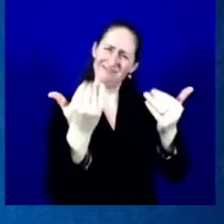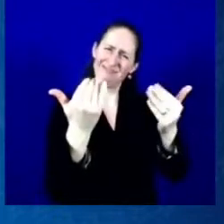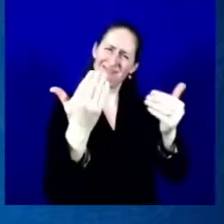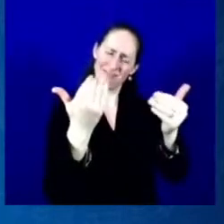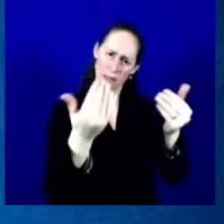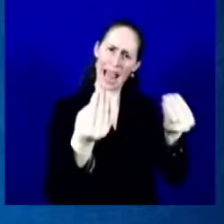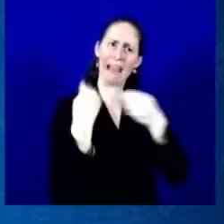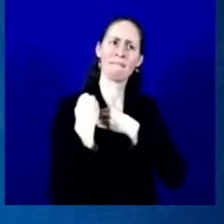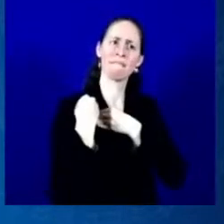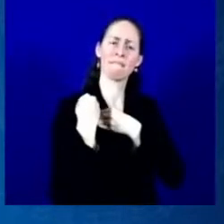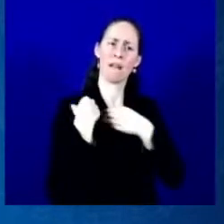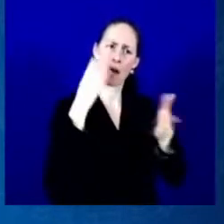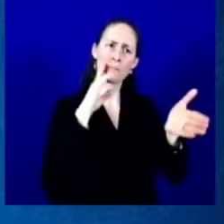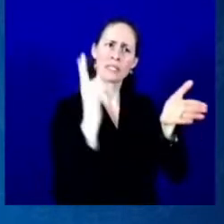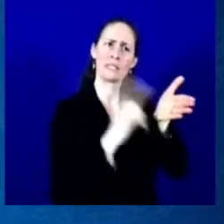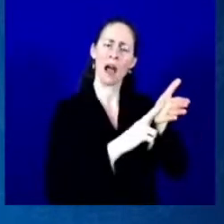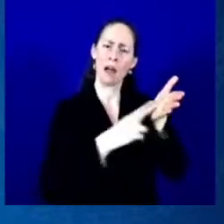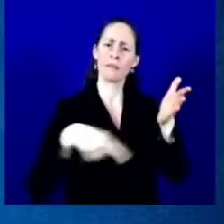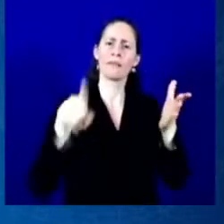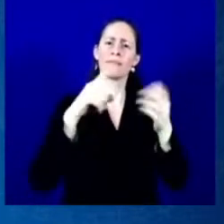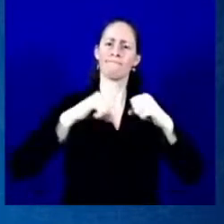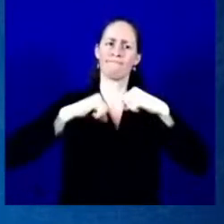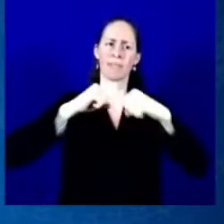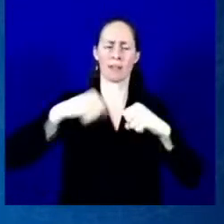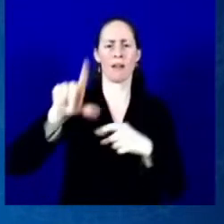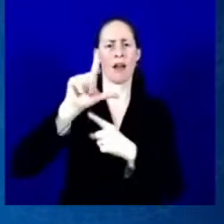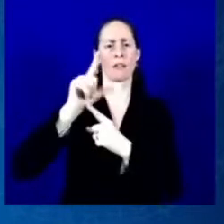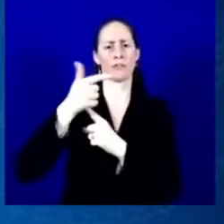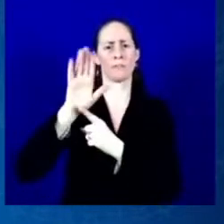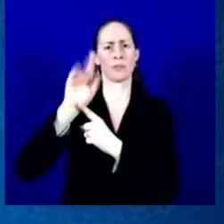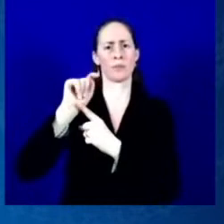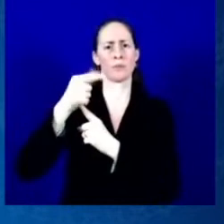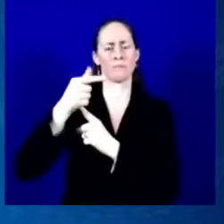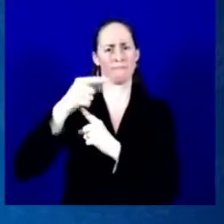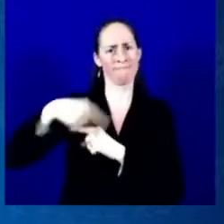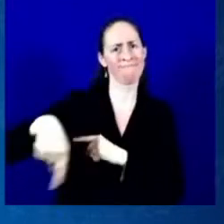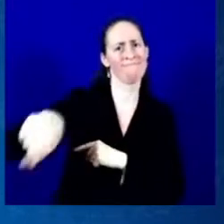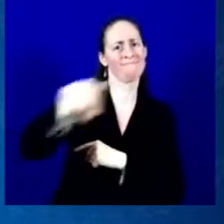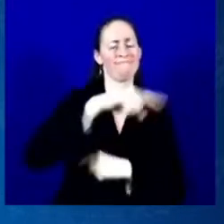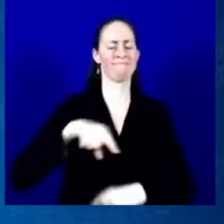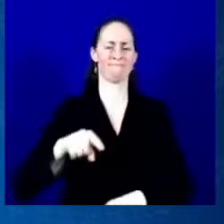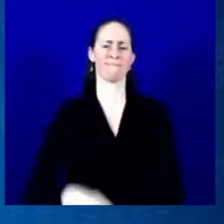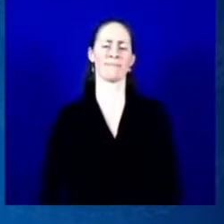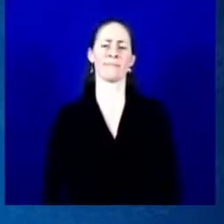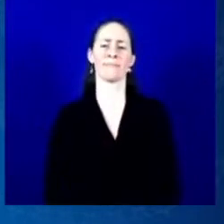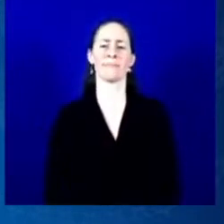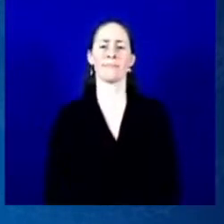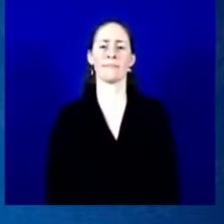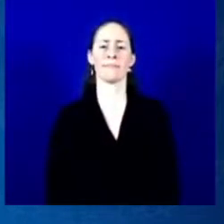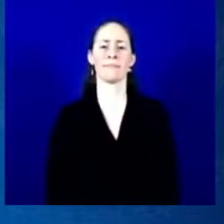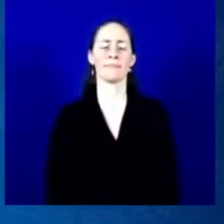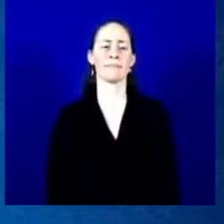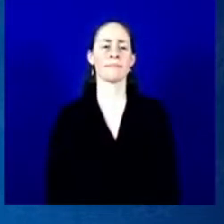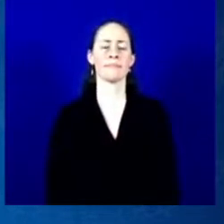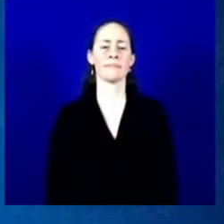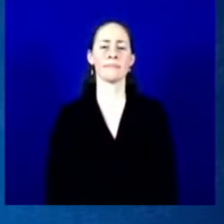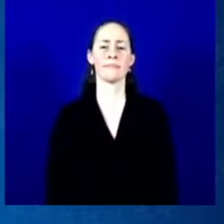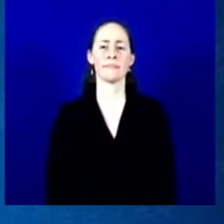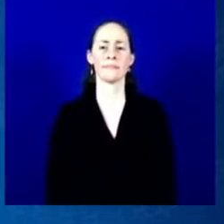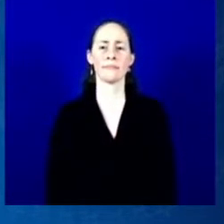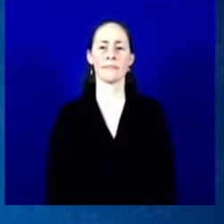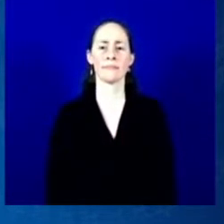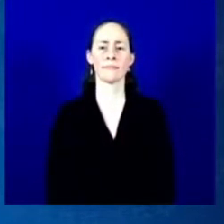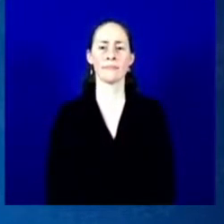To all transgender Americans watching at home, especially young people, you're so brave. I want you to know your president has your